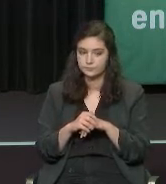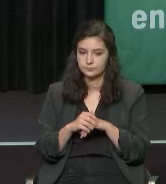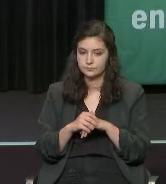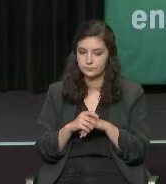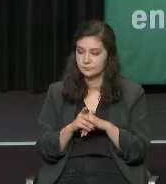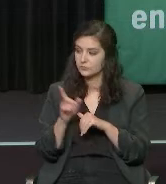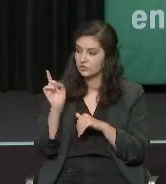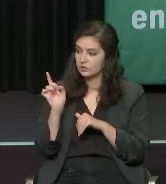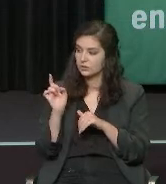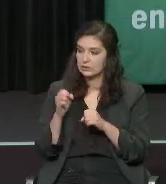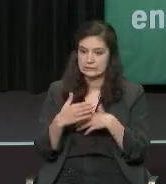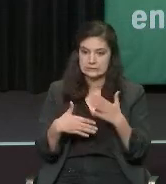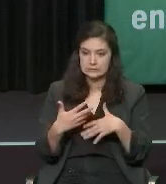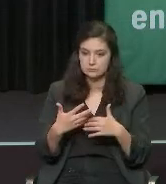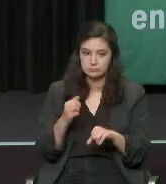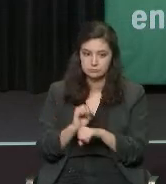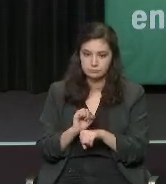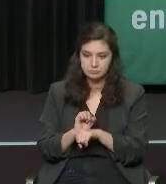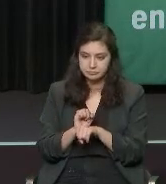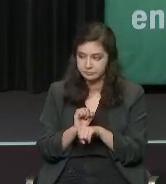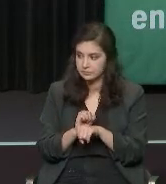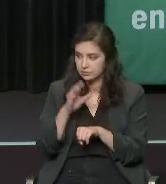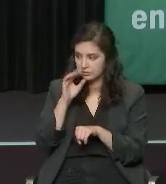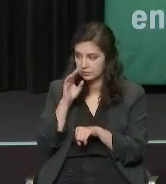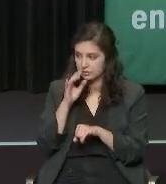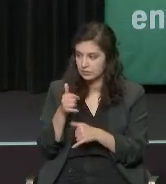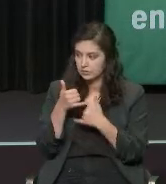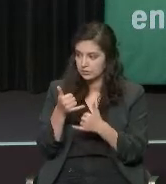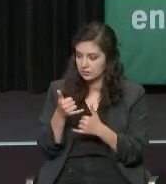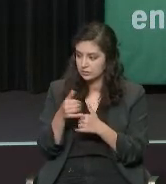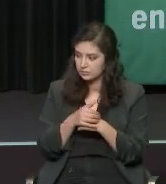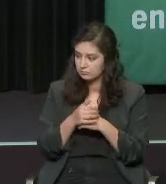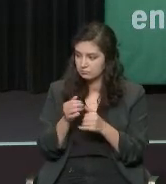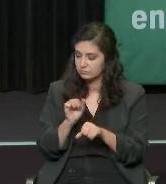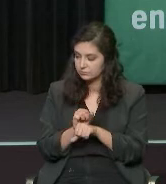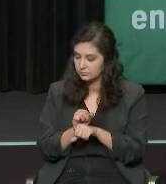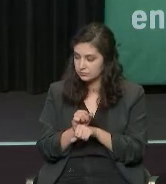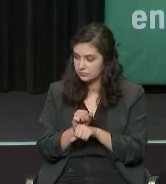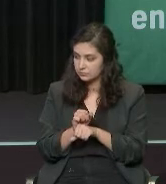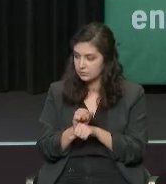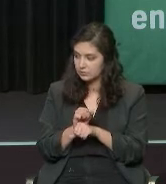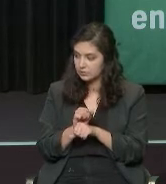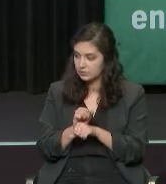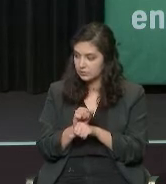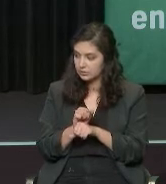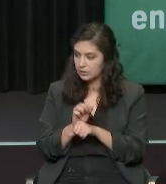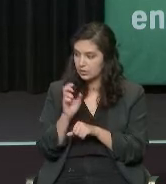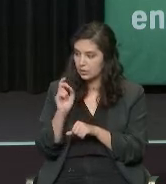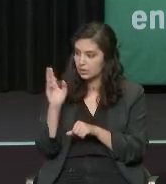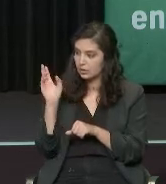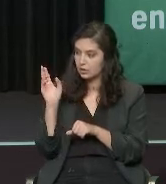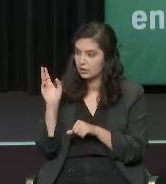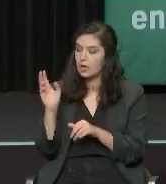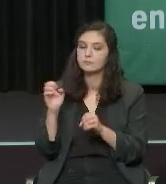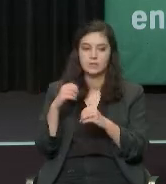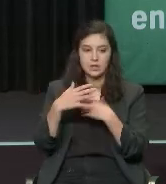So this is not playing. I don't know if there's anything I can do next. No, previous. Okay, this had animation